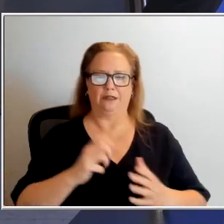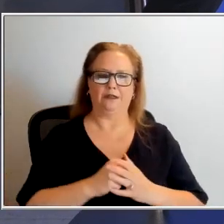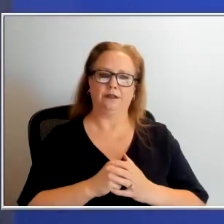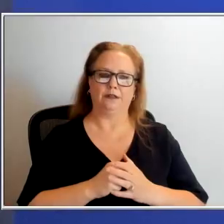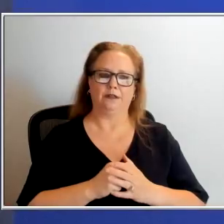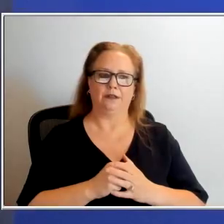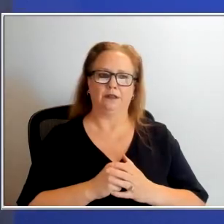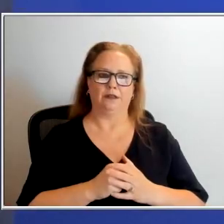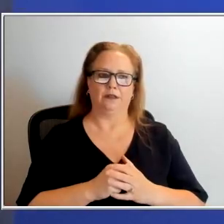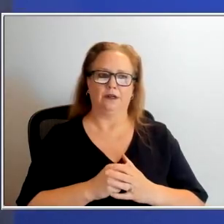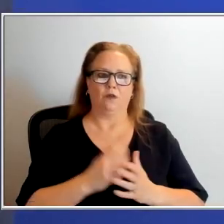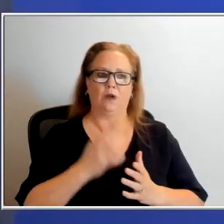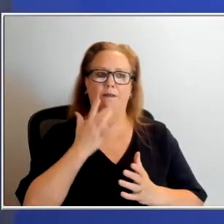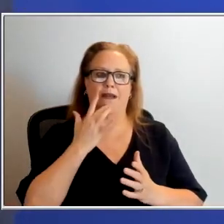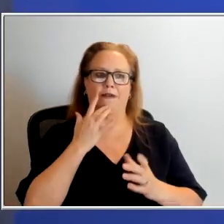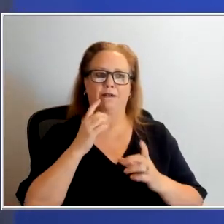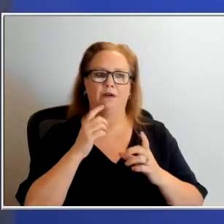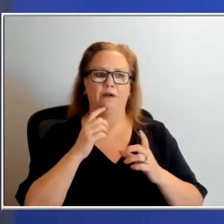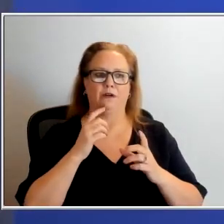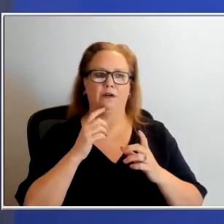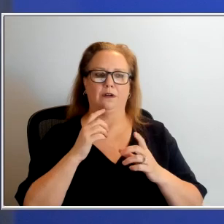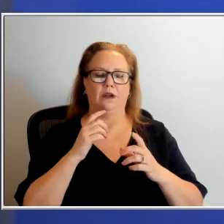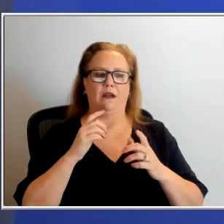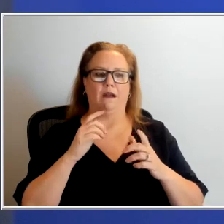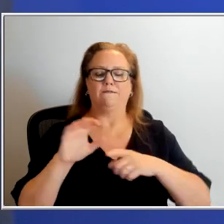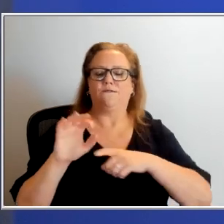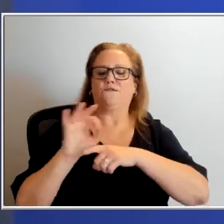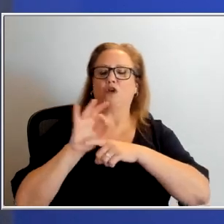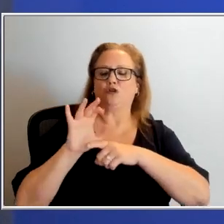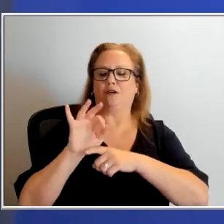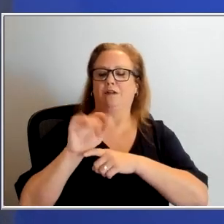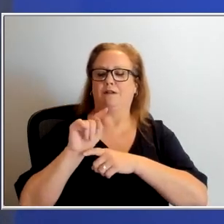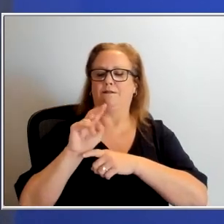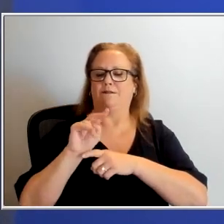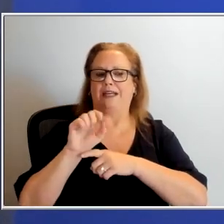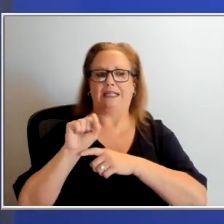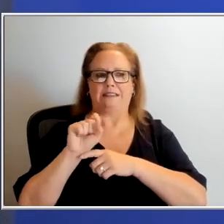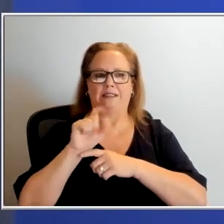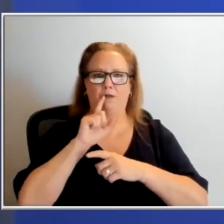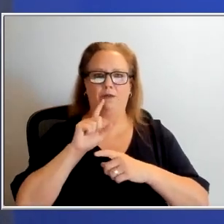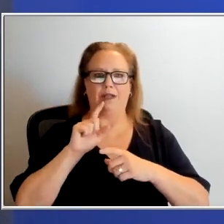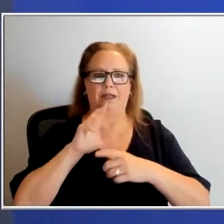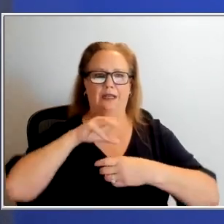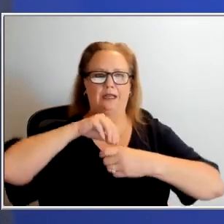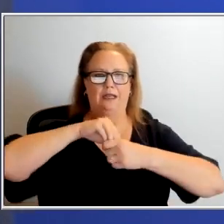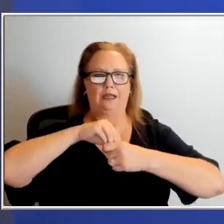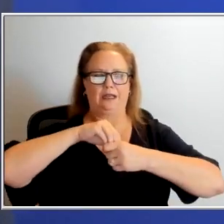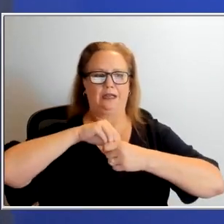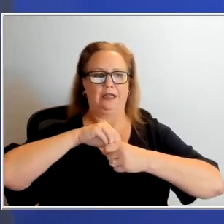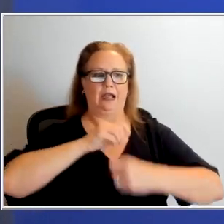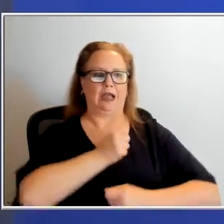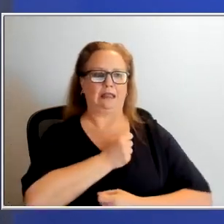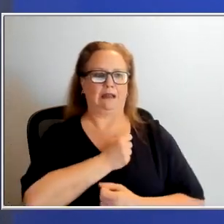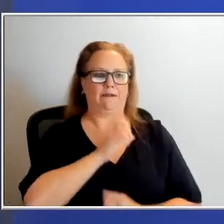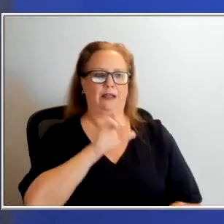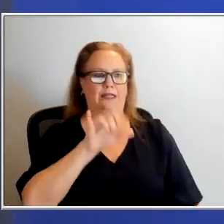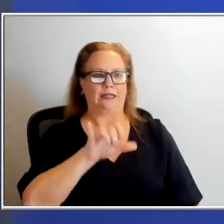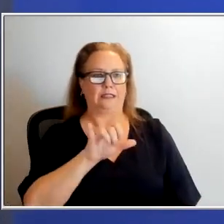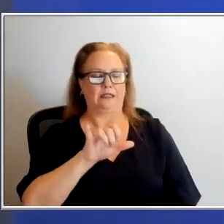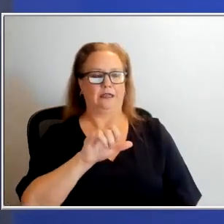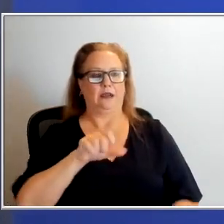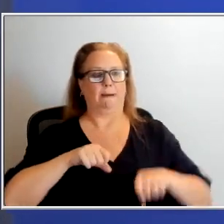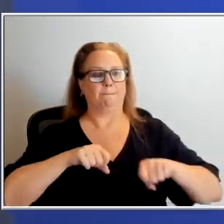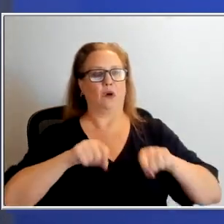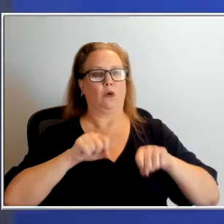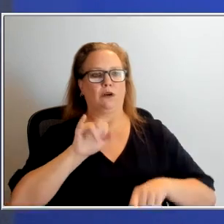one of my favorite terms lately is functional fitness. It's one that I've been really sort of, I love, and that's, mowing your yard,